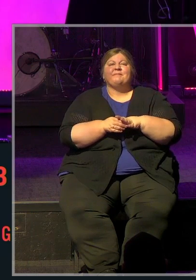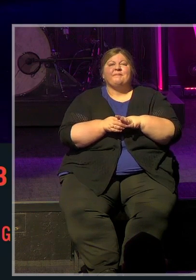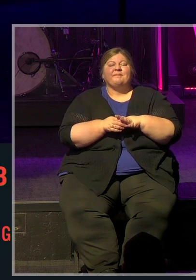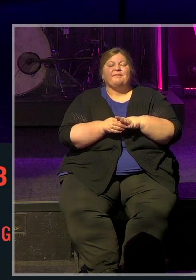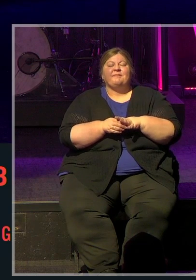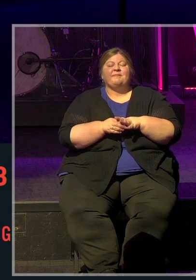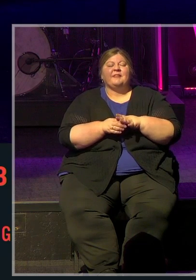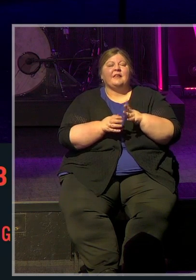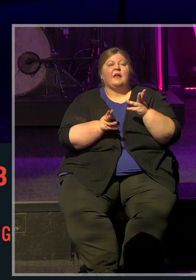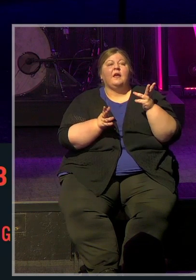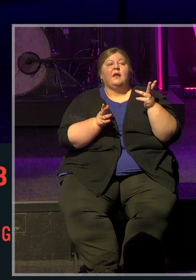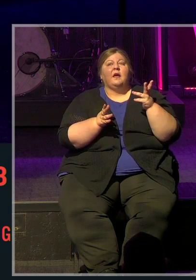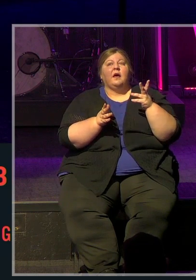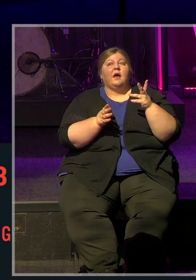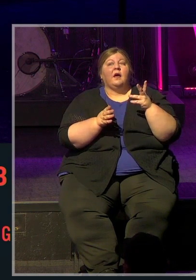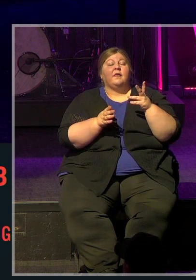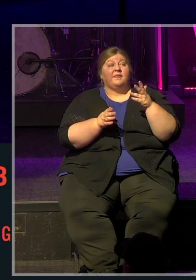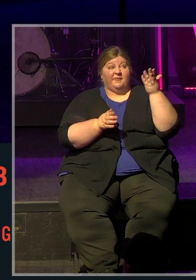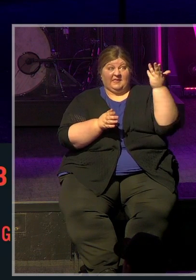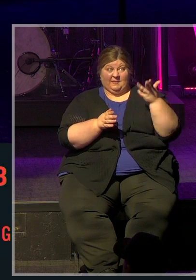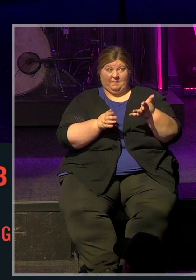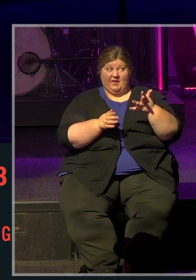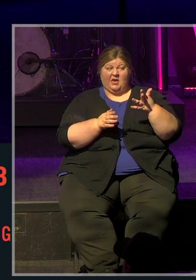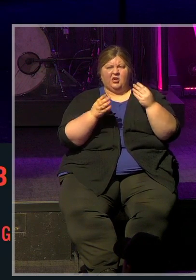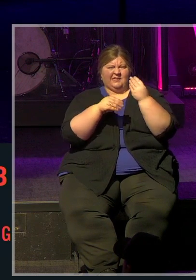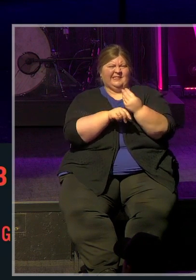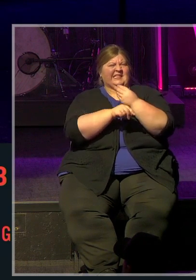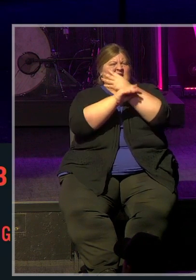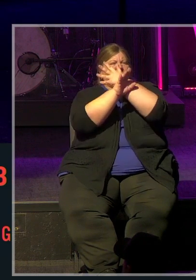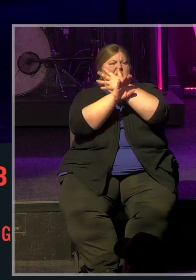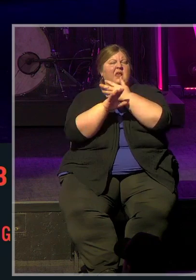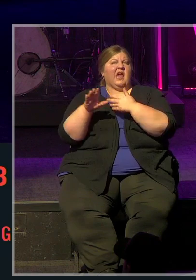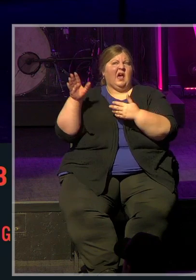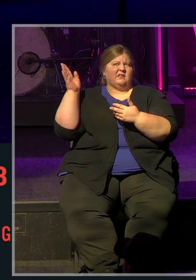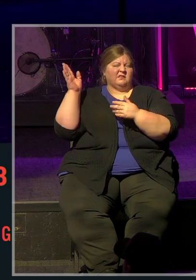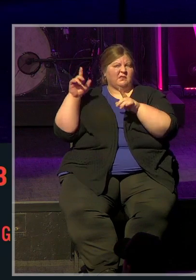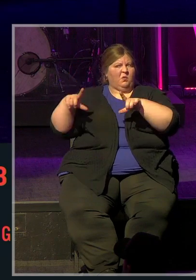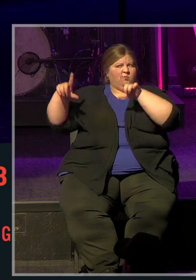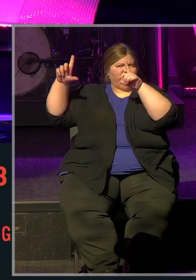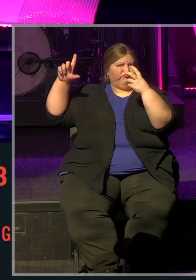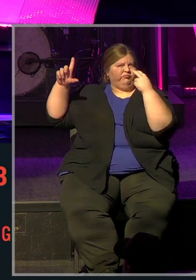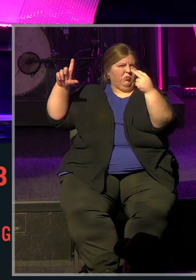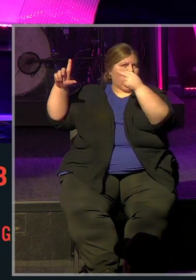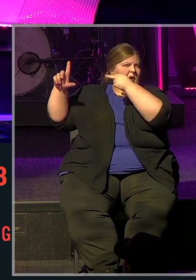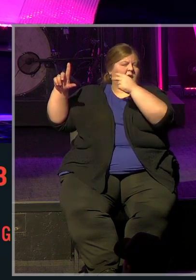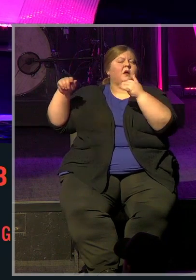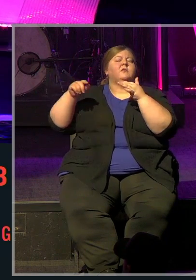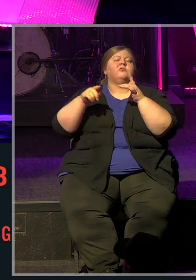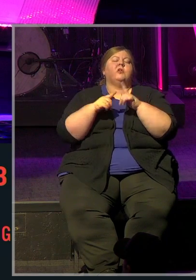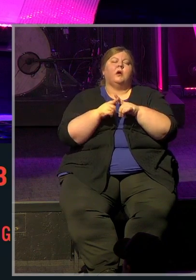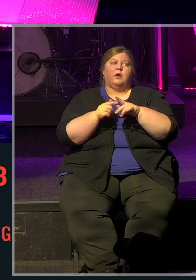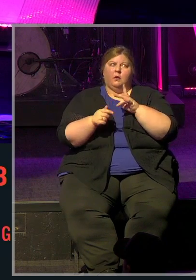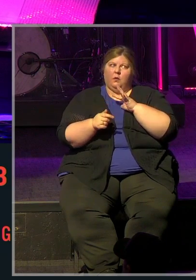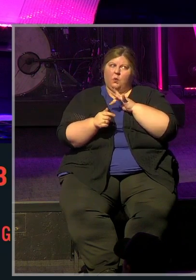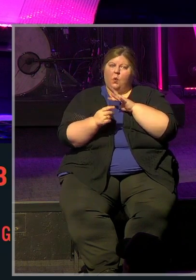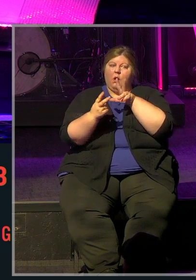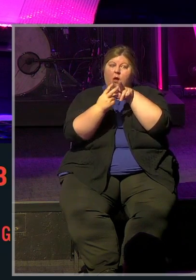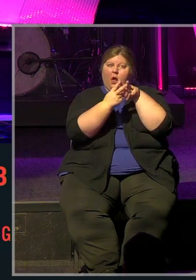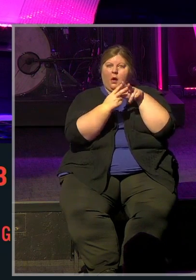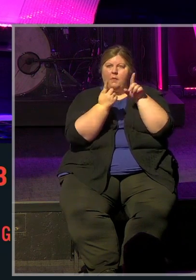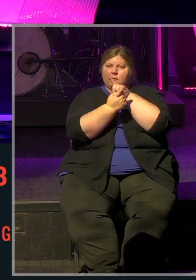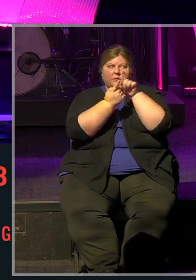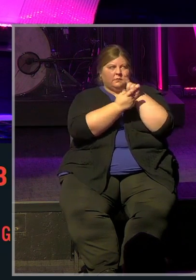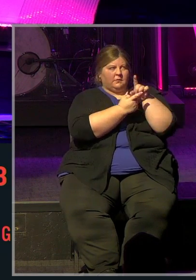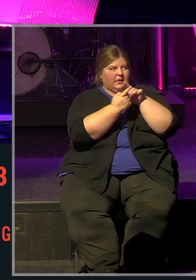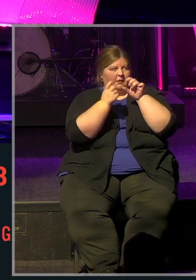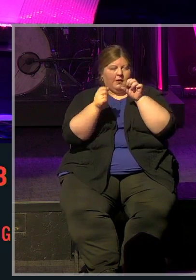put on by Right Now Media. The speakers are going to be amazing. It'll be a great way for you to connect with other couples, and y'all